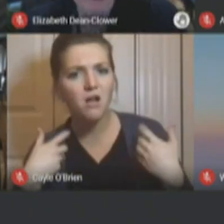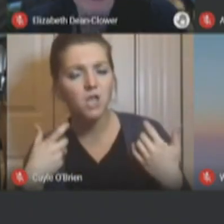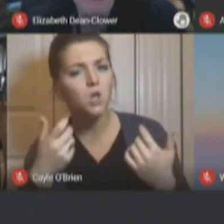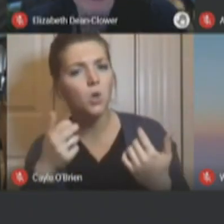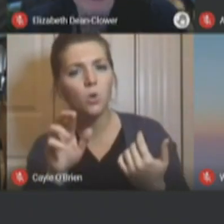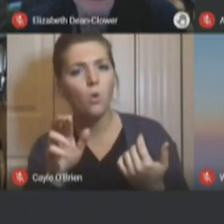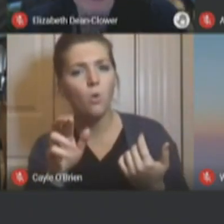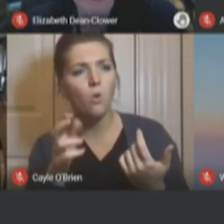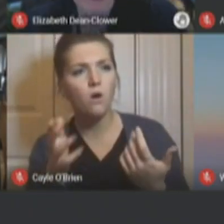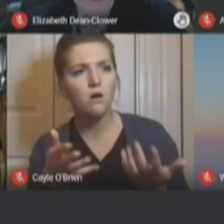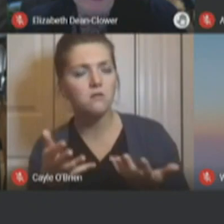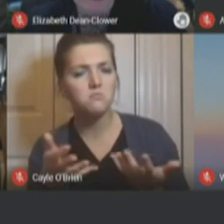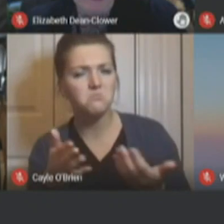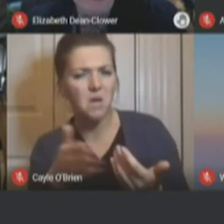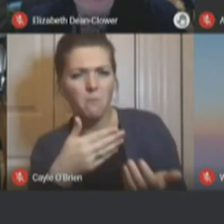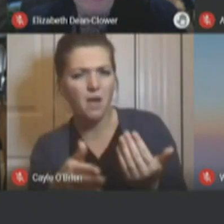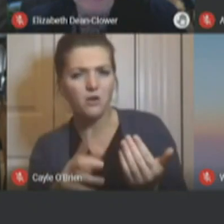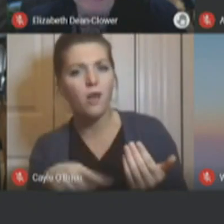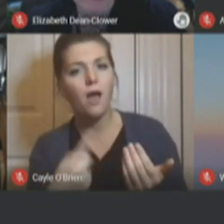to,